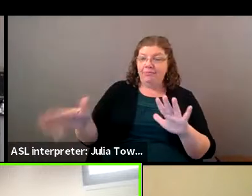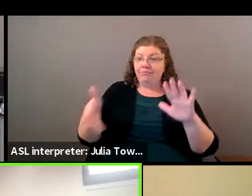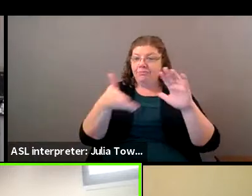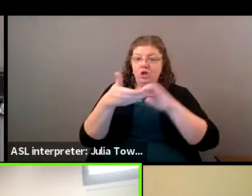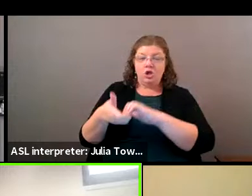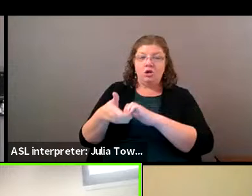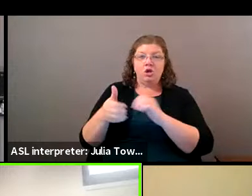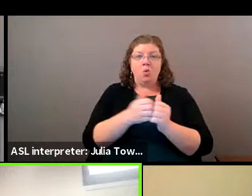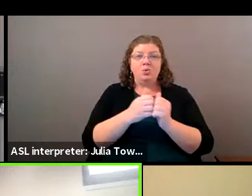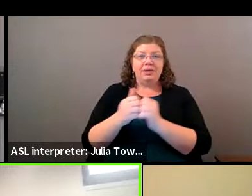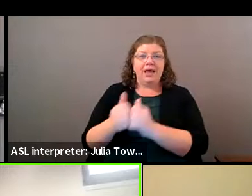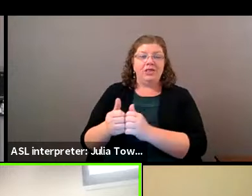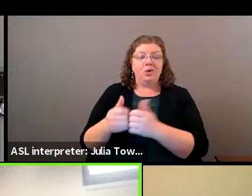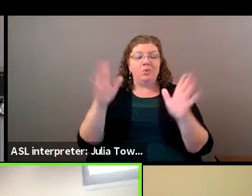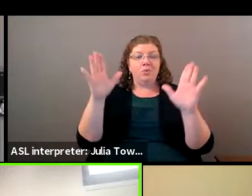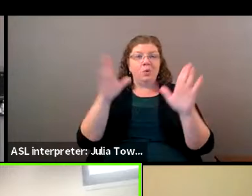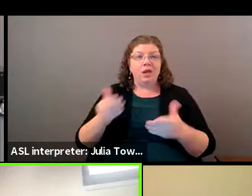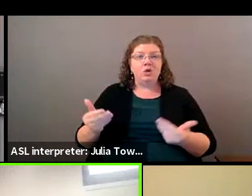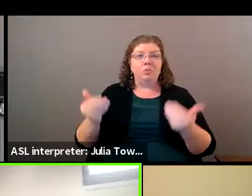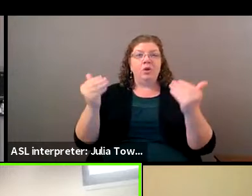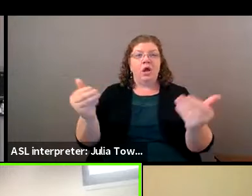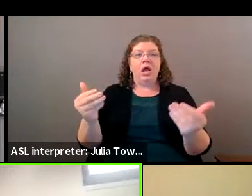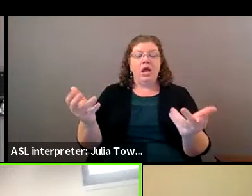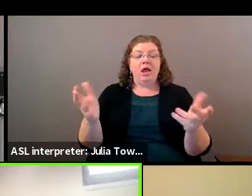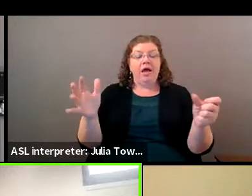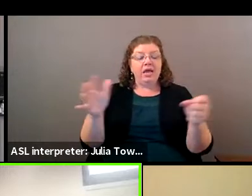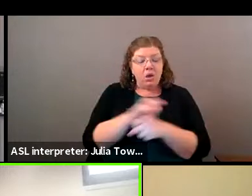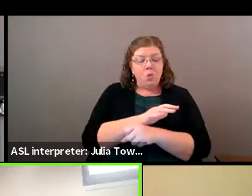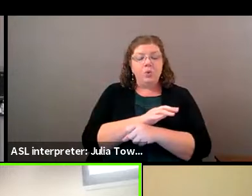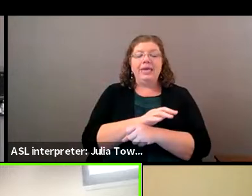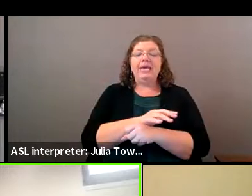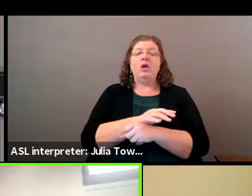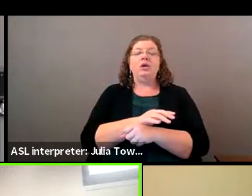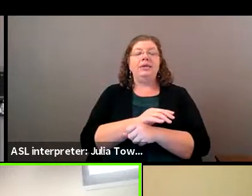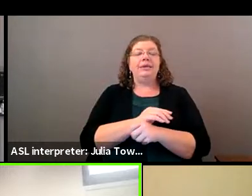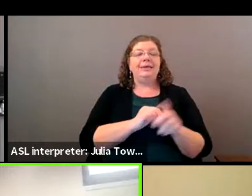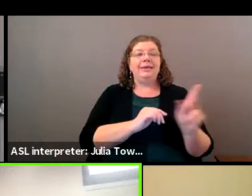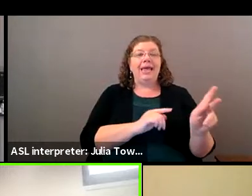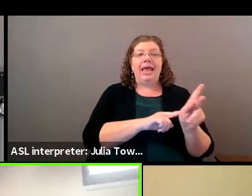be great to be able to bring forward a coherent K-6